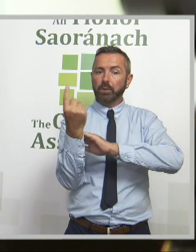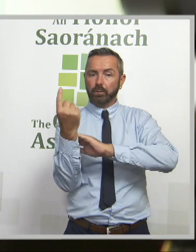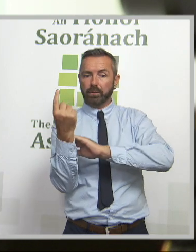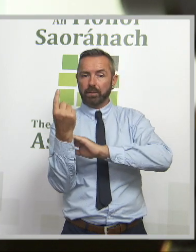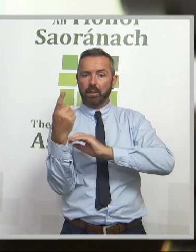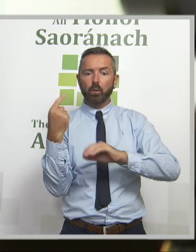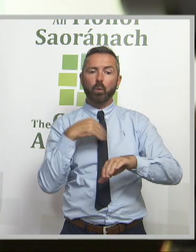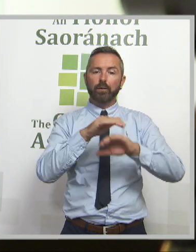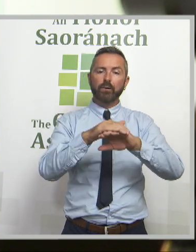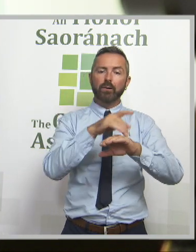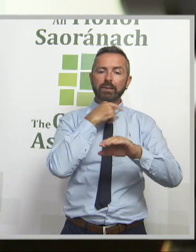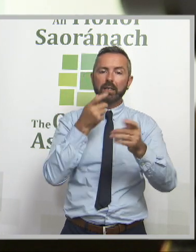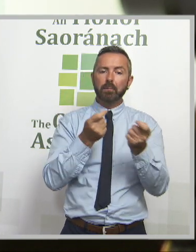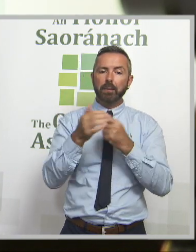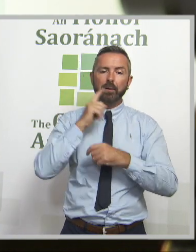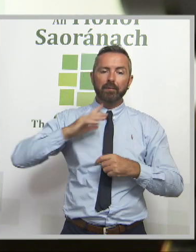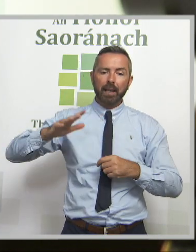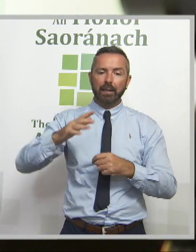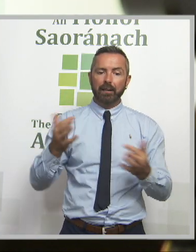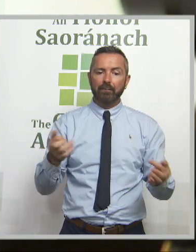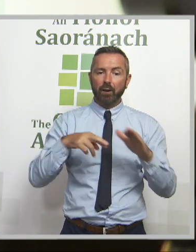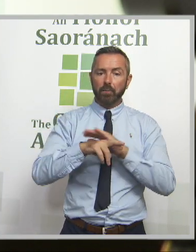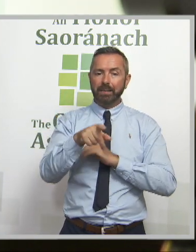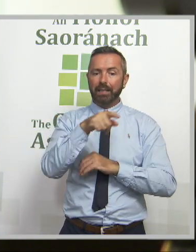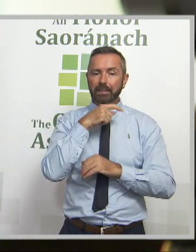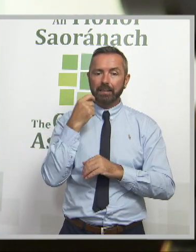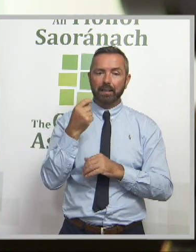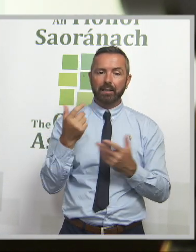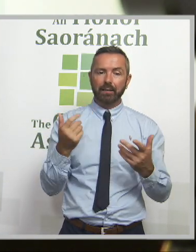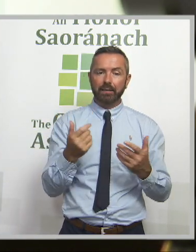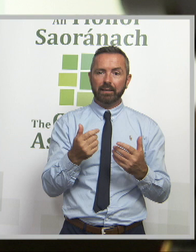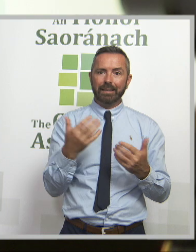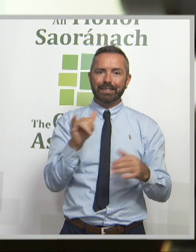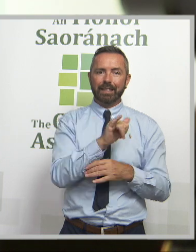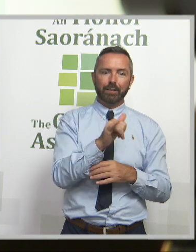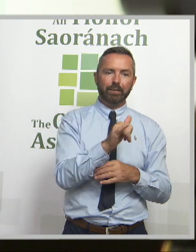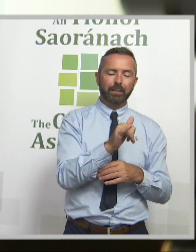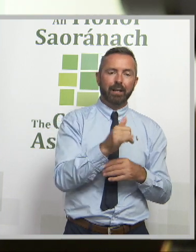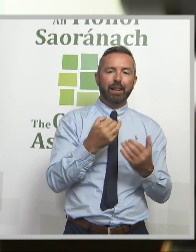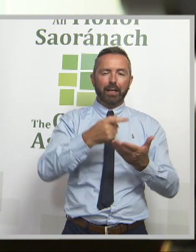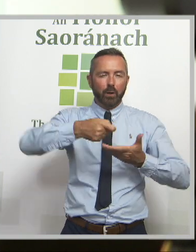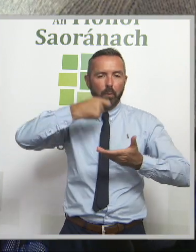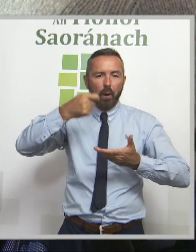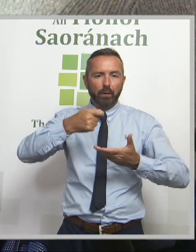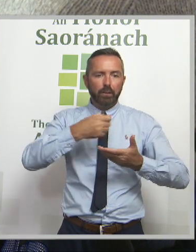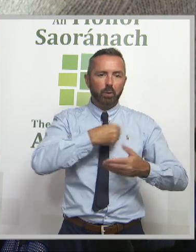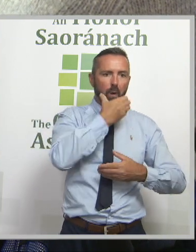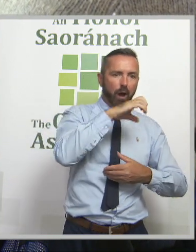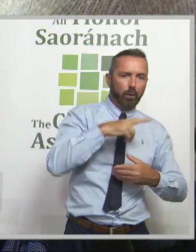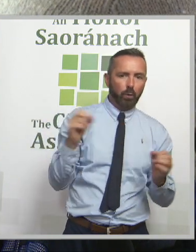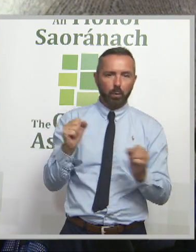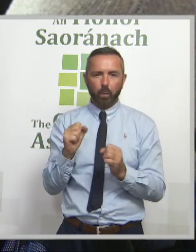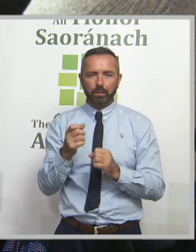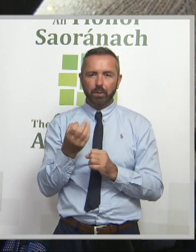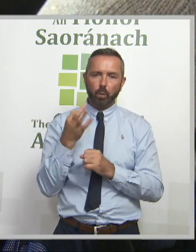who often refers to the management of land in private ownership by farmers as being the porridge is either too hot or too cold, that Goldilocks analogy. So how do you get